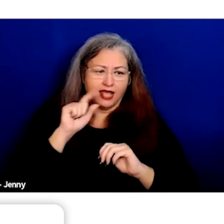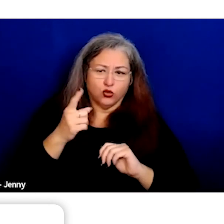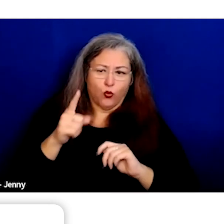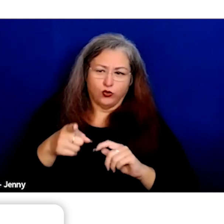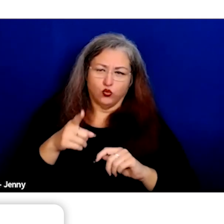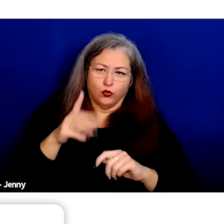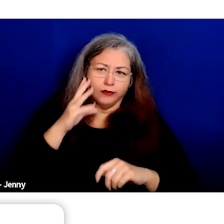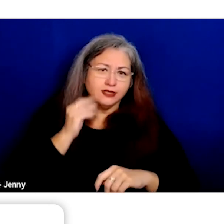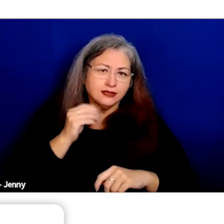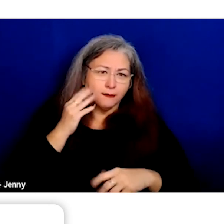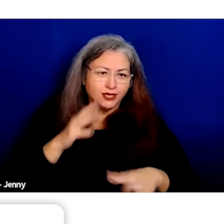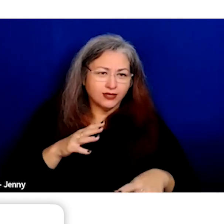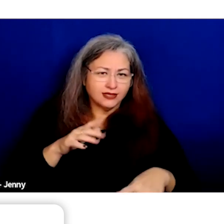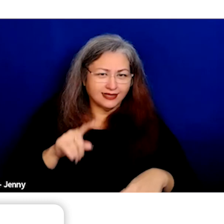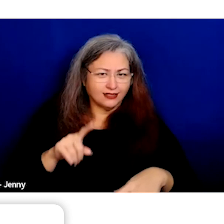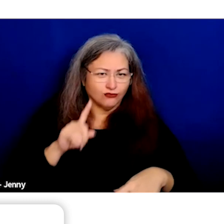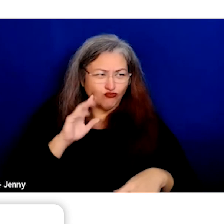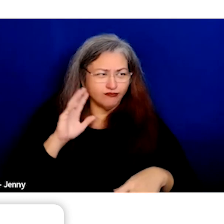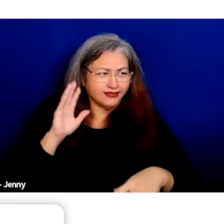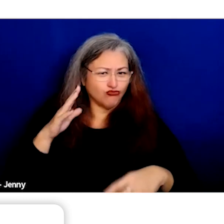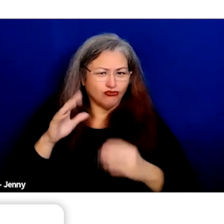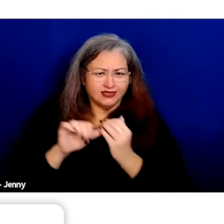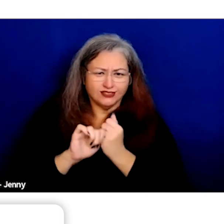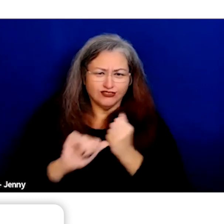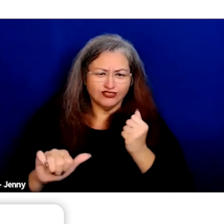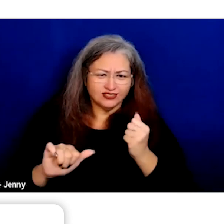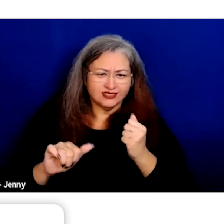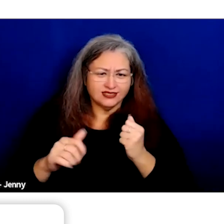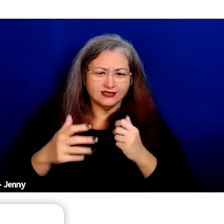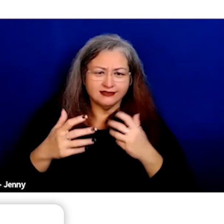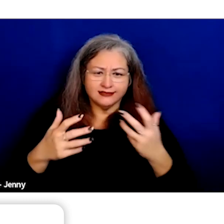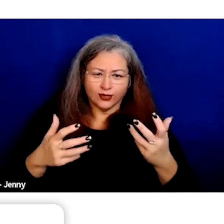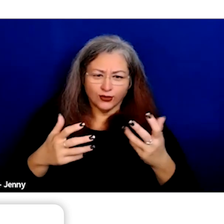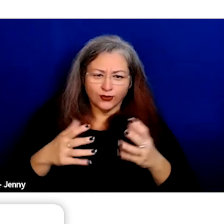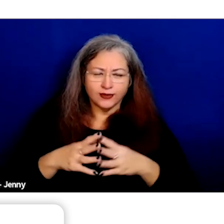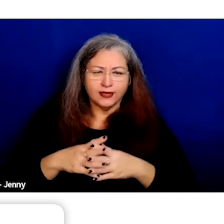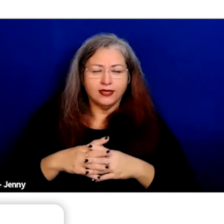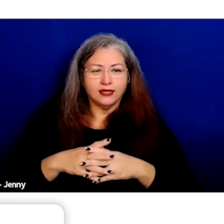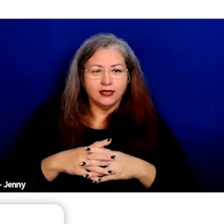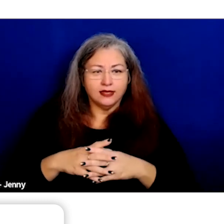That's some crazy shit, right? So